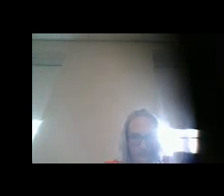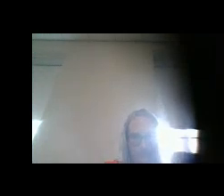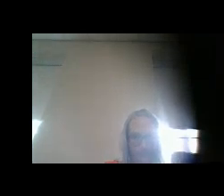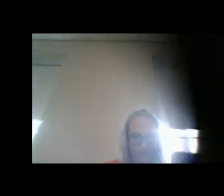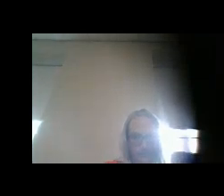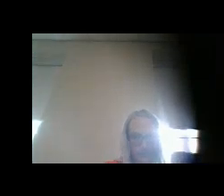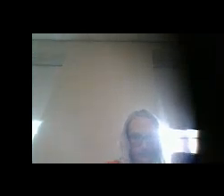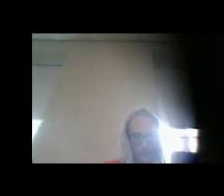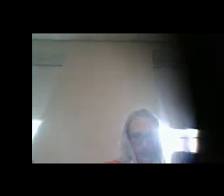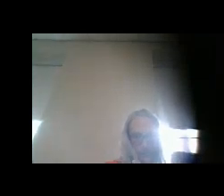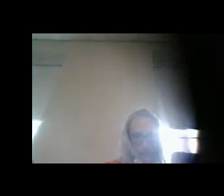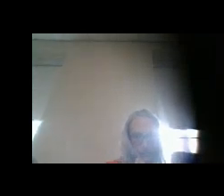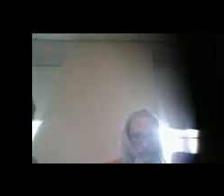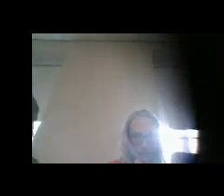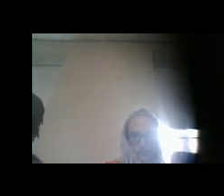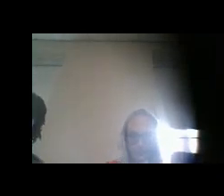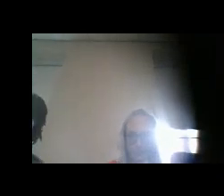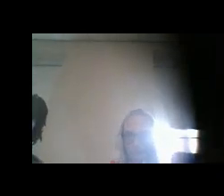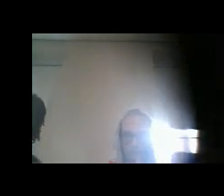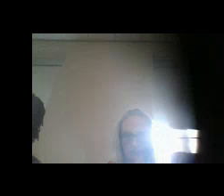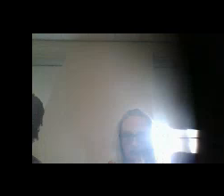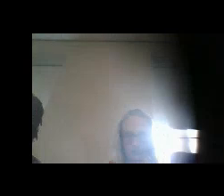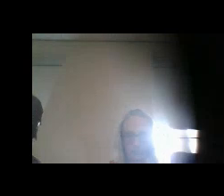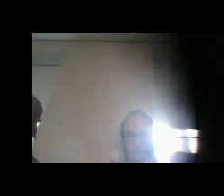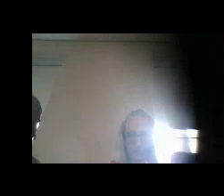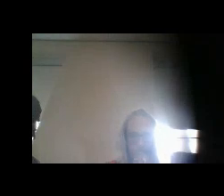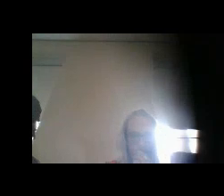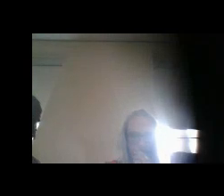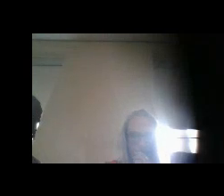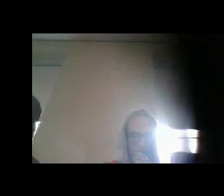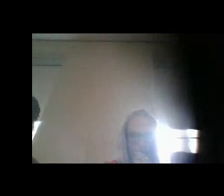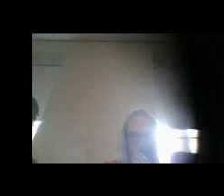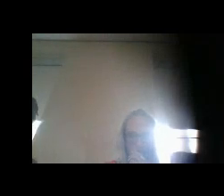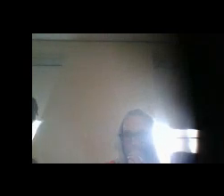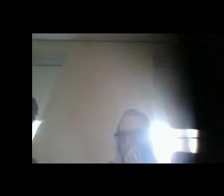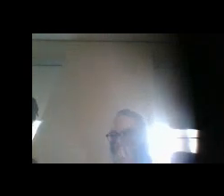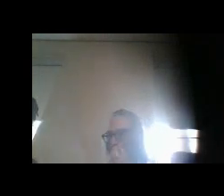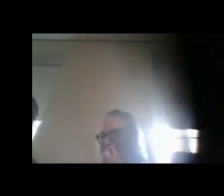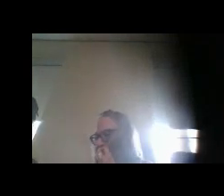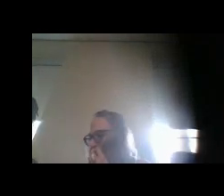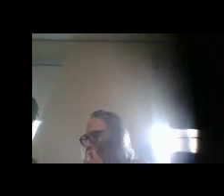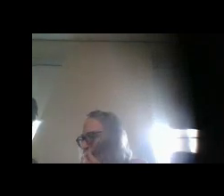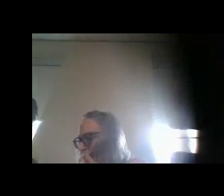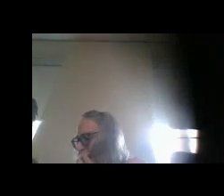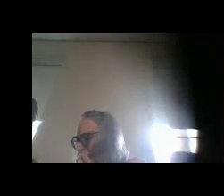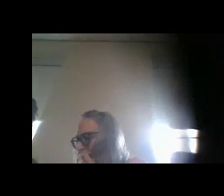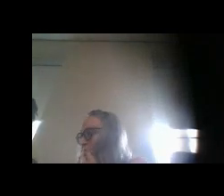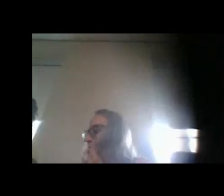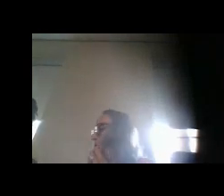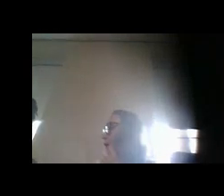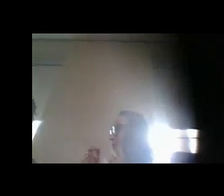when you manage your grant. Last but not the least, the internal policies and procedures. That's the reason